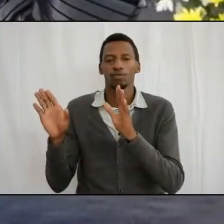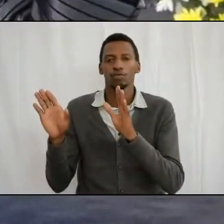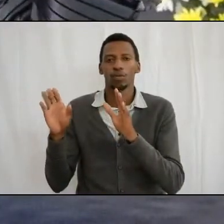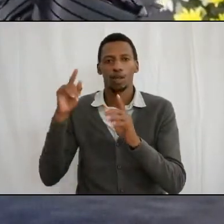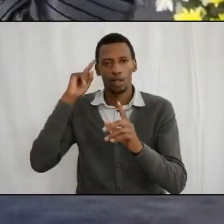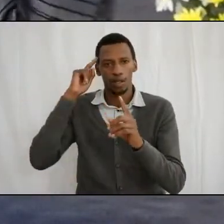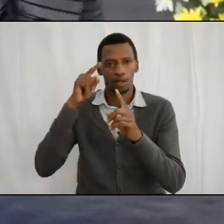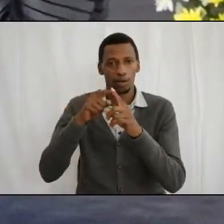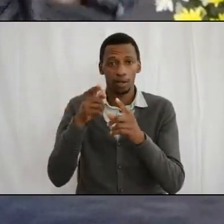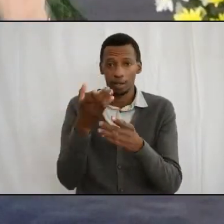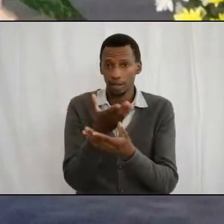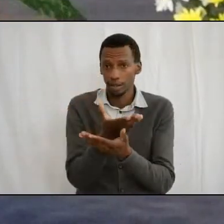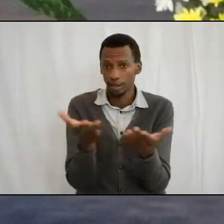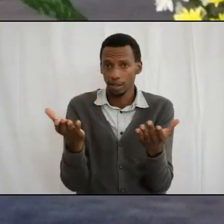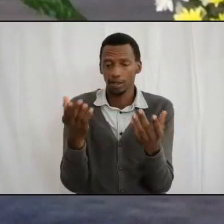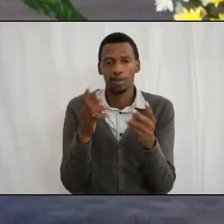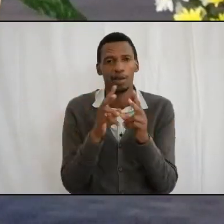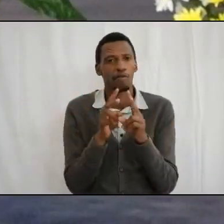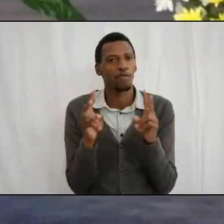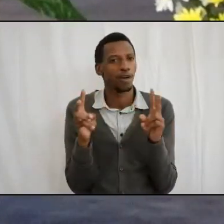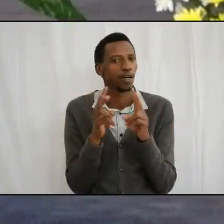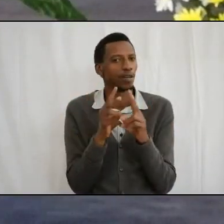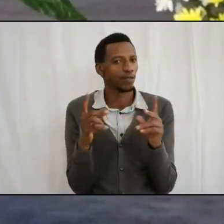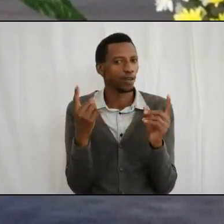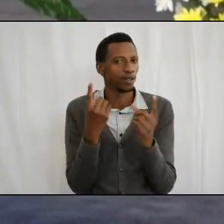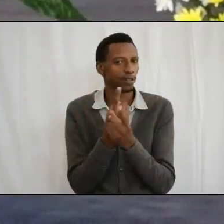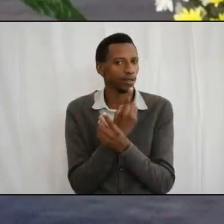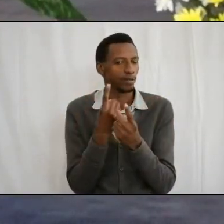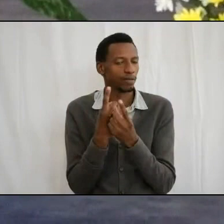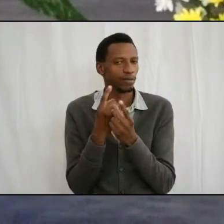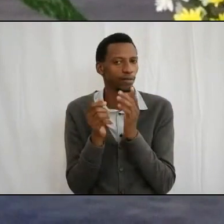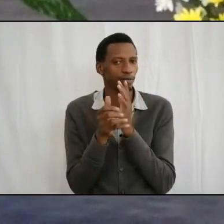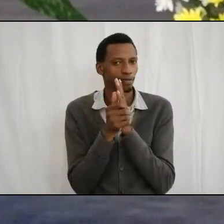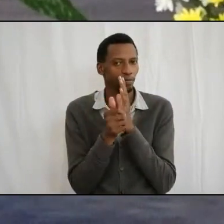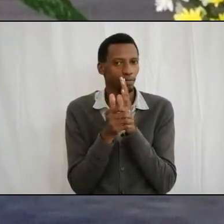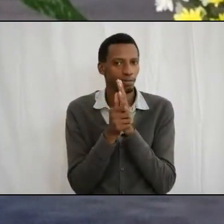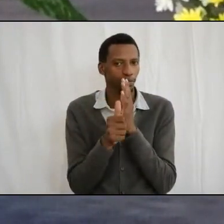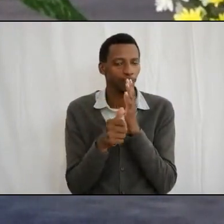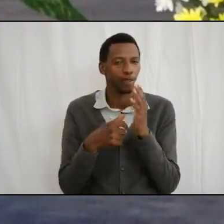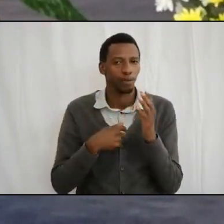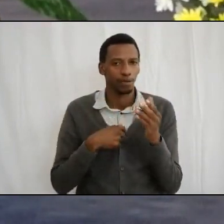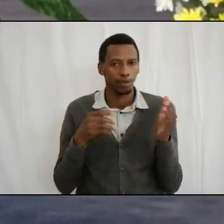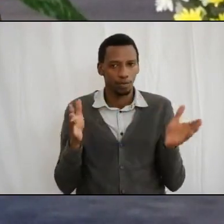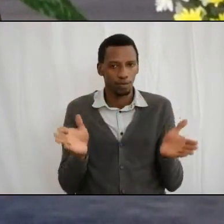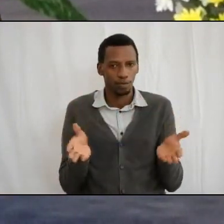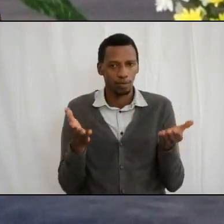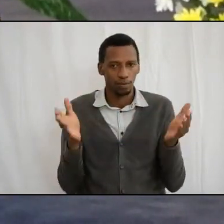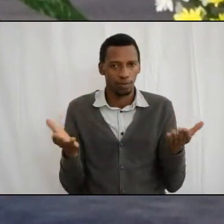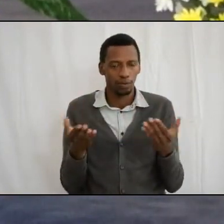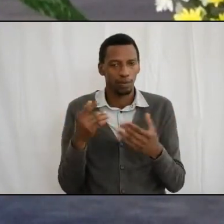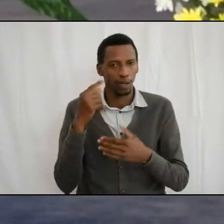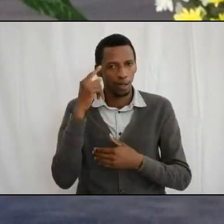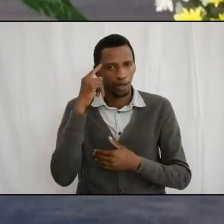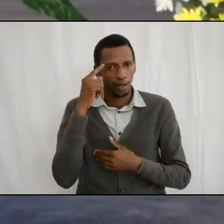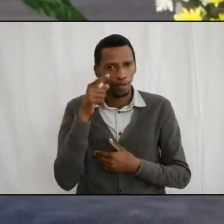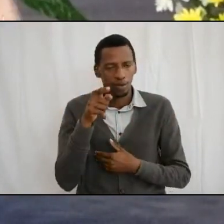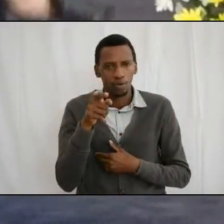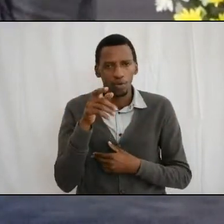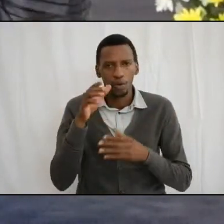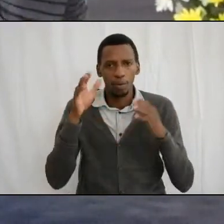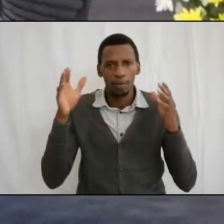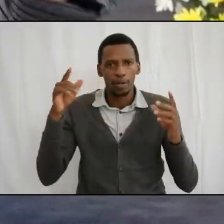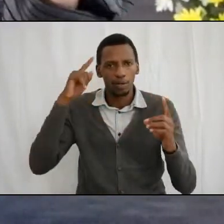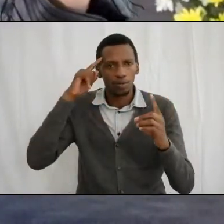different skills, very different skills. And I encourage you to actually think about, are you just a big picture